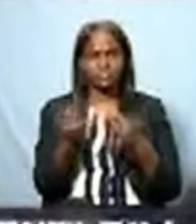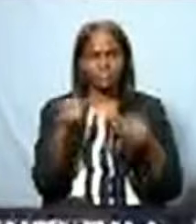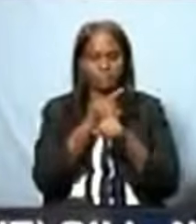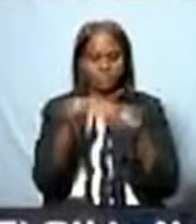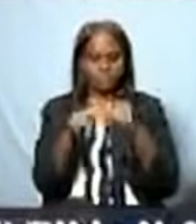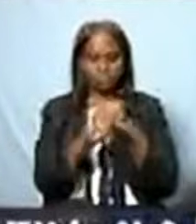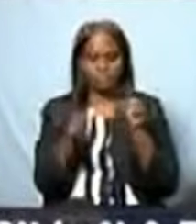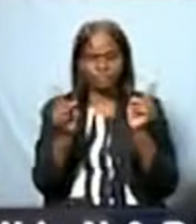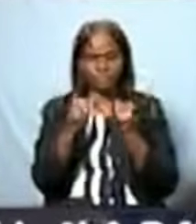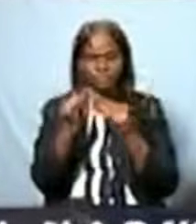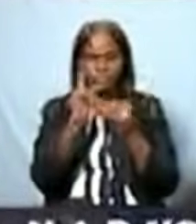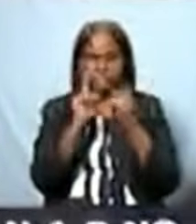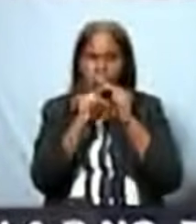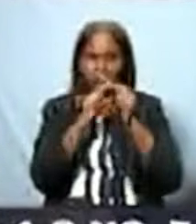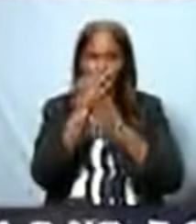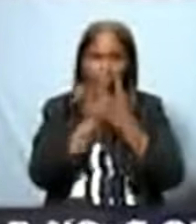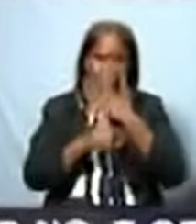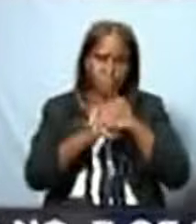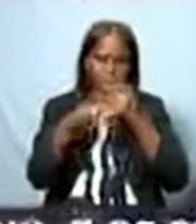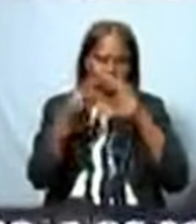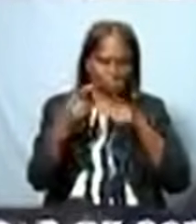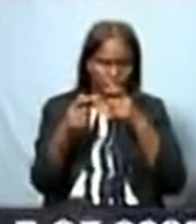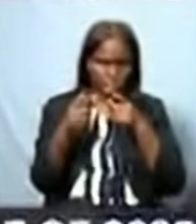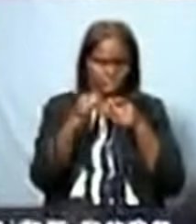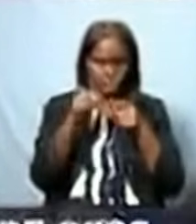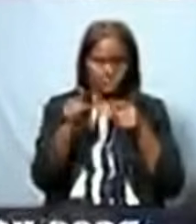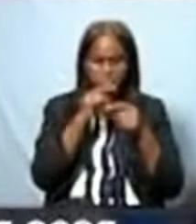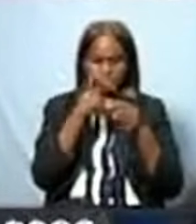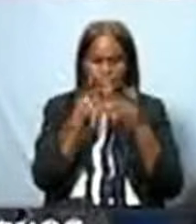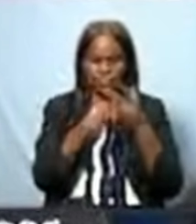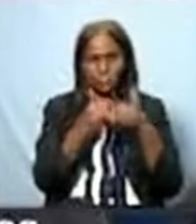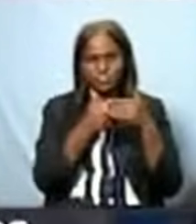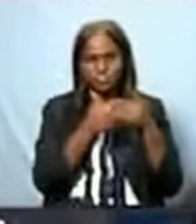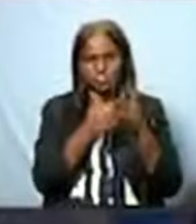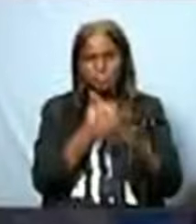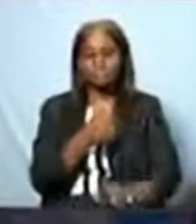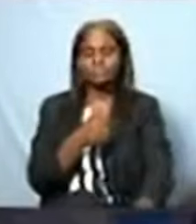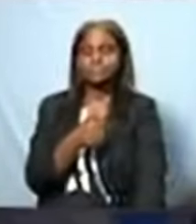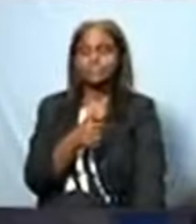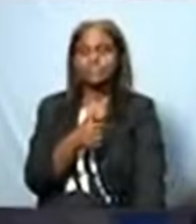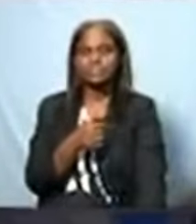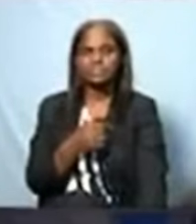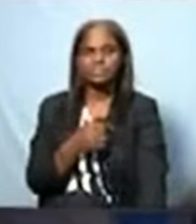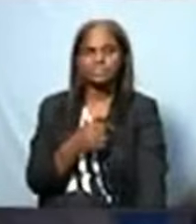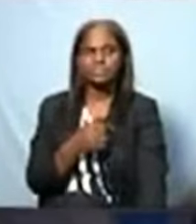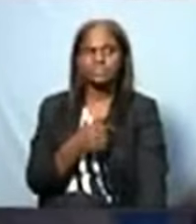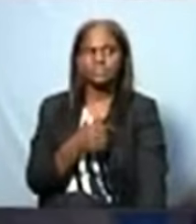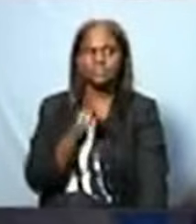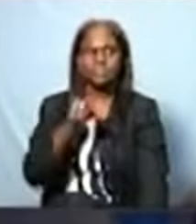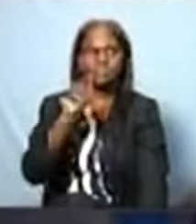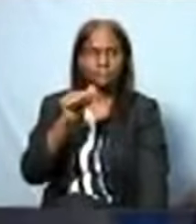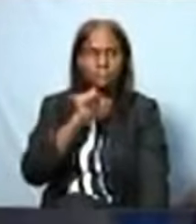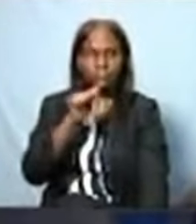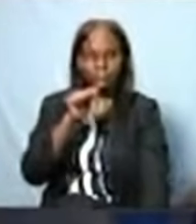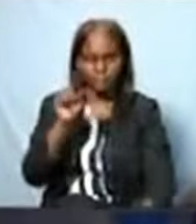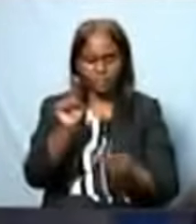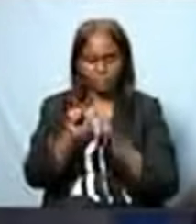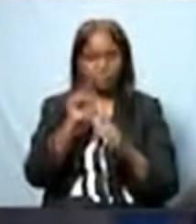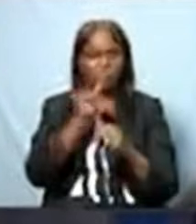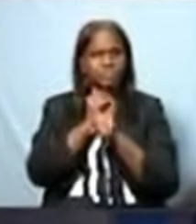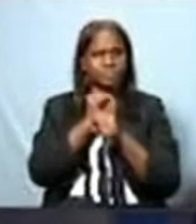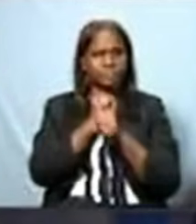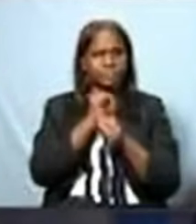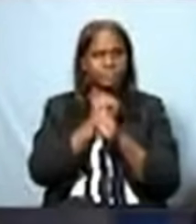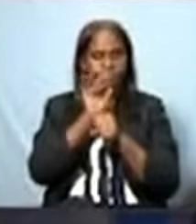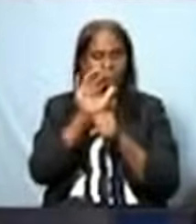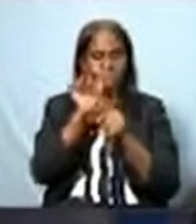contradict when it says that physical disability should be to the extent that you cannot execute